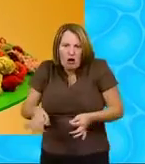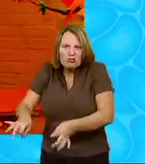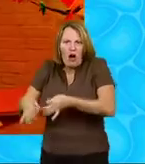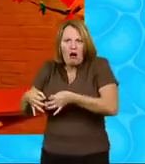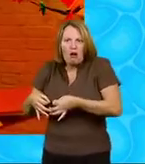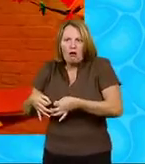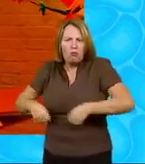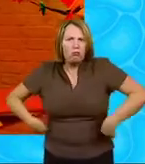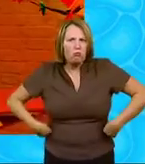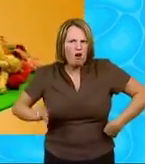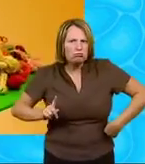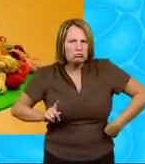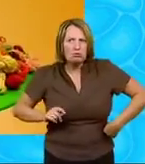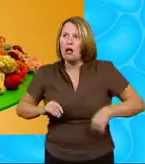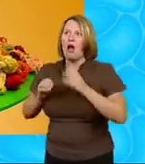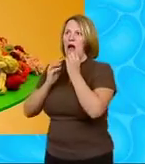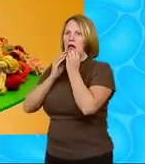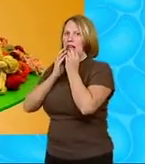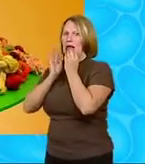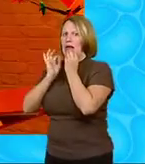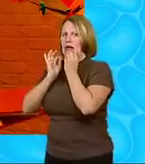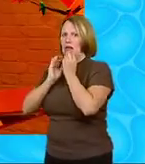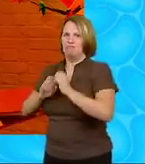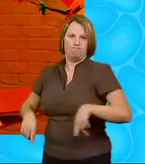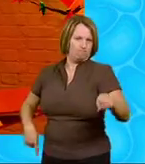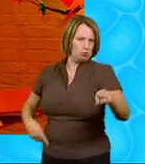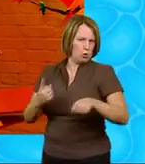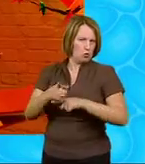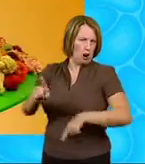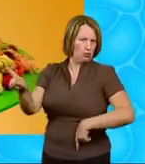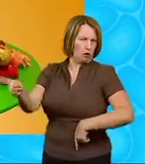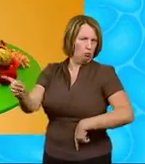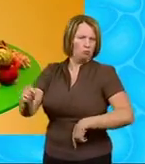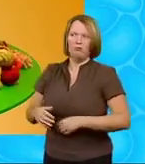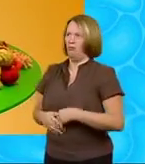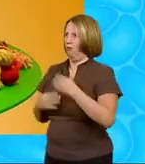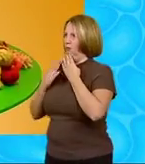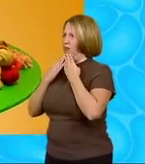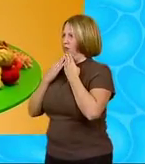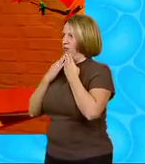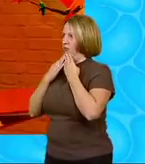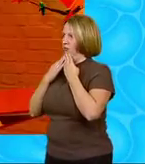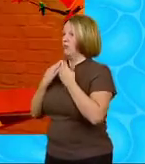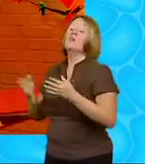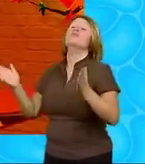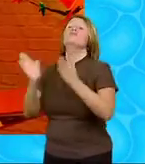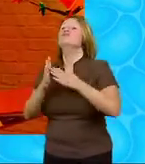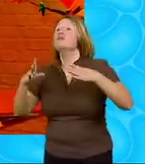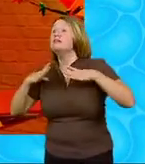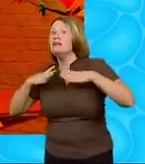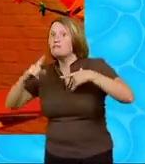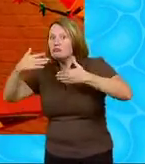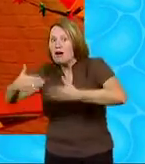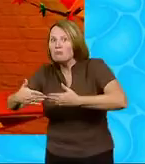drawer. What? Nothing. No, it didn't. It went into my... I'll have a word with you later on. Right then, are you ready for the